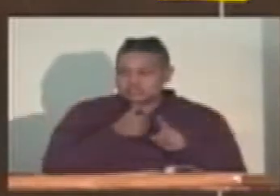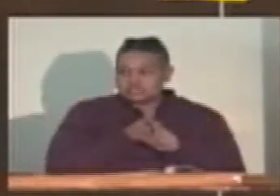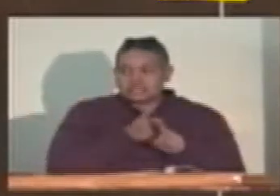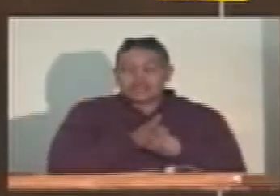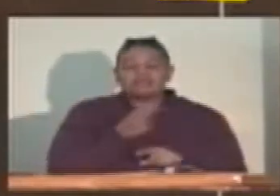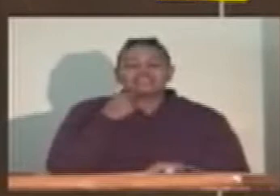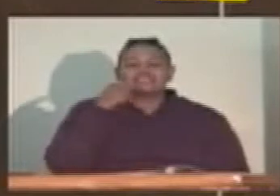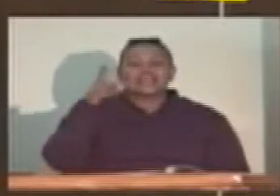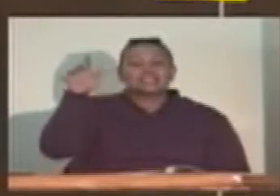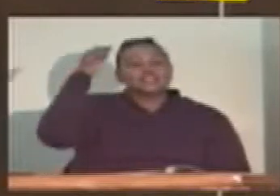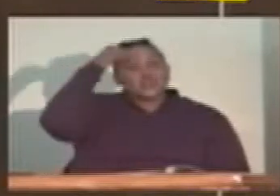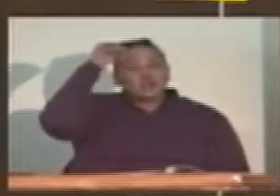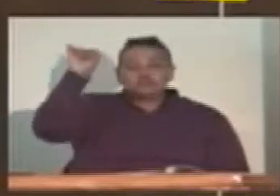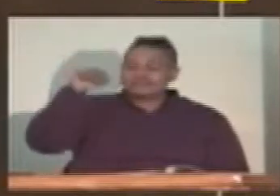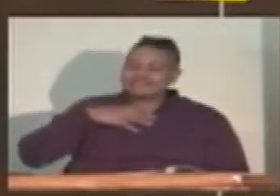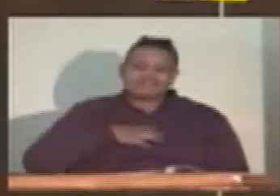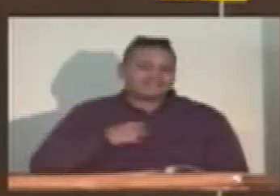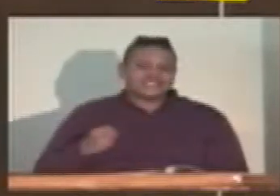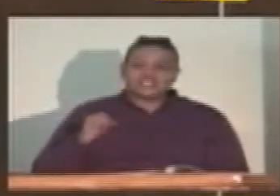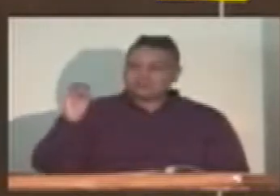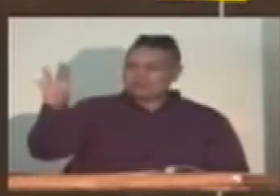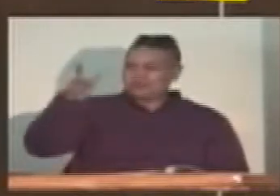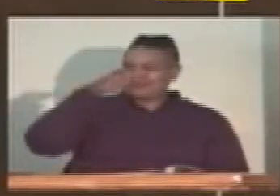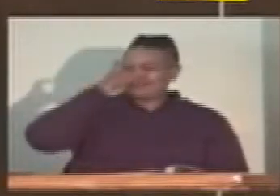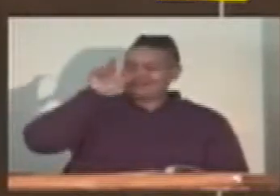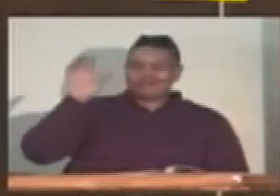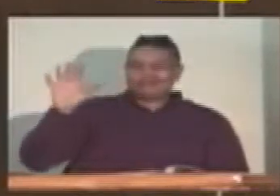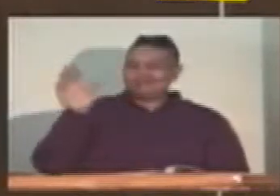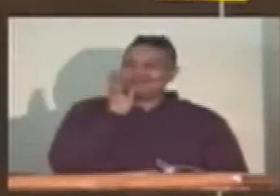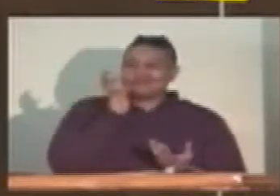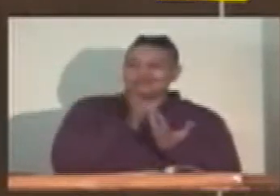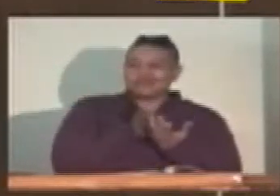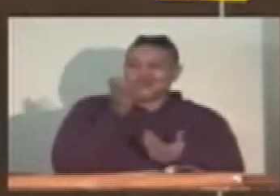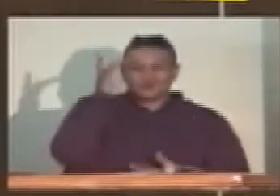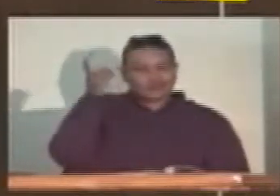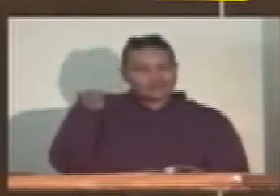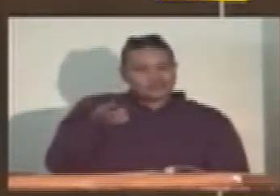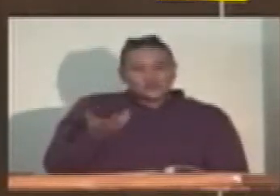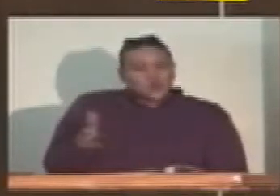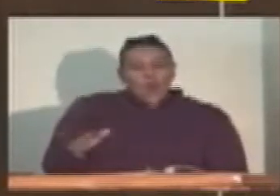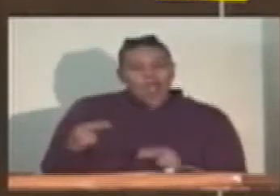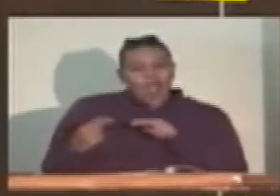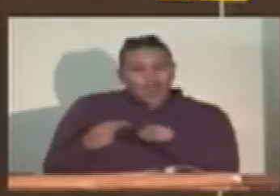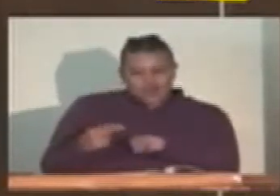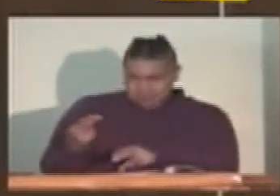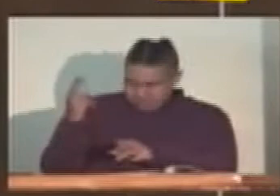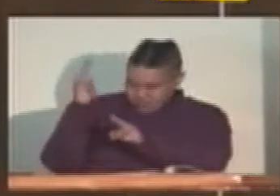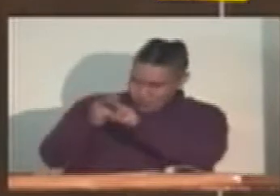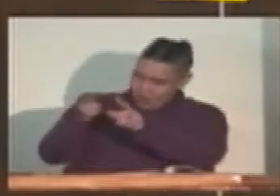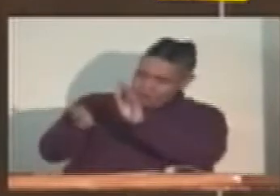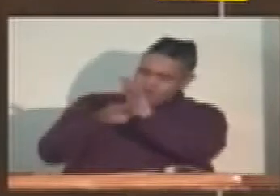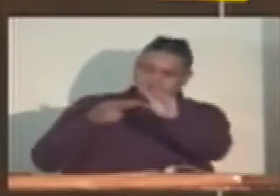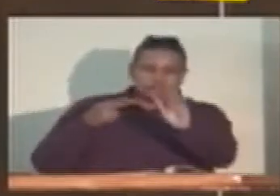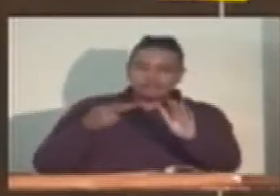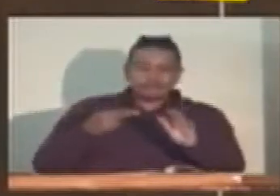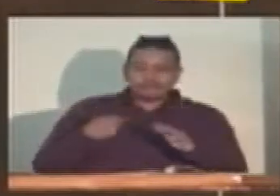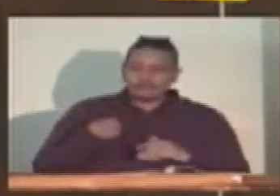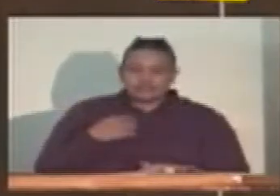states its objection to this renaming